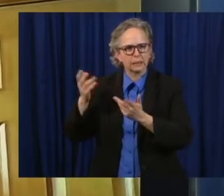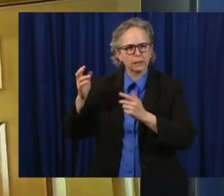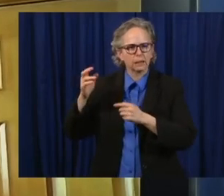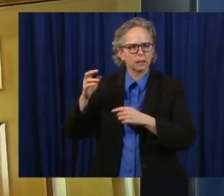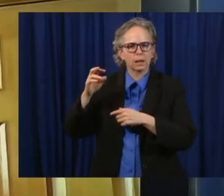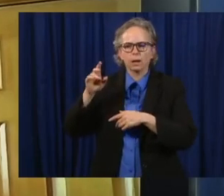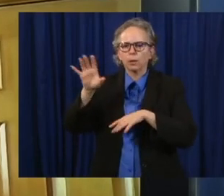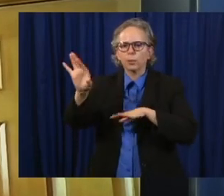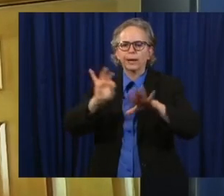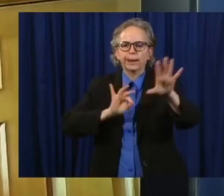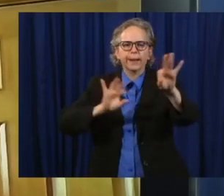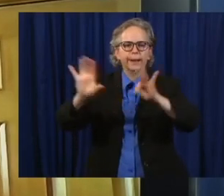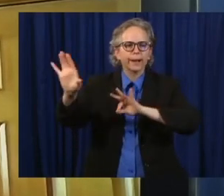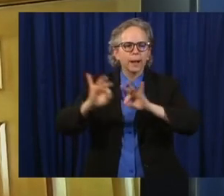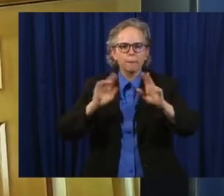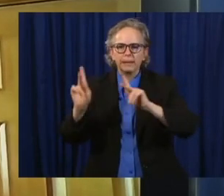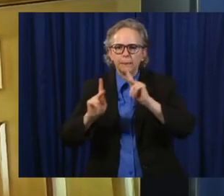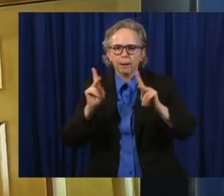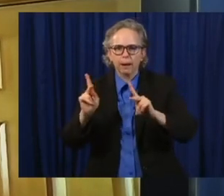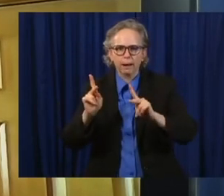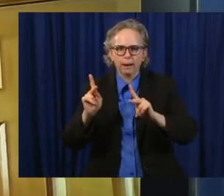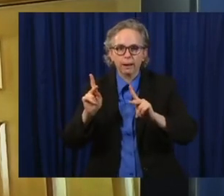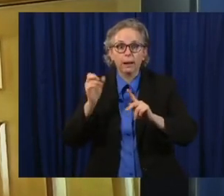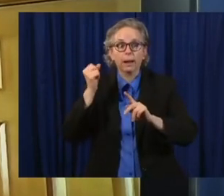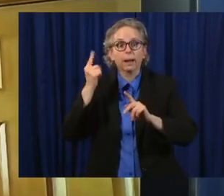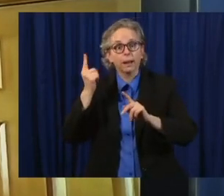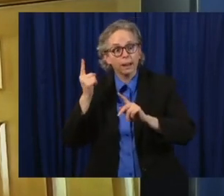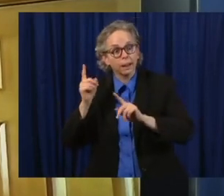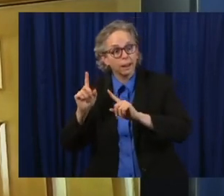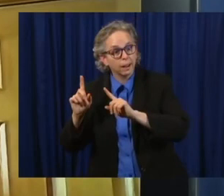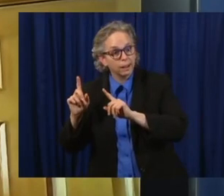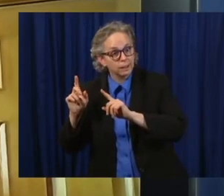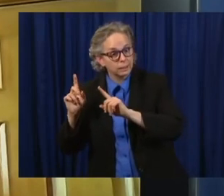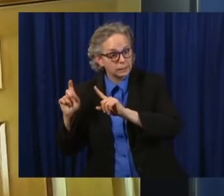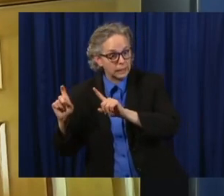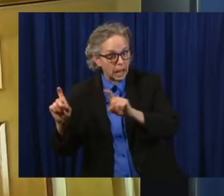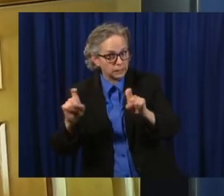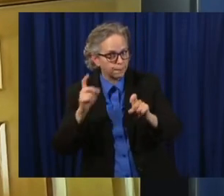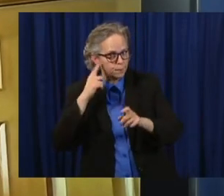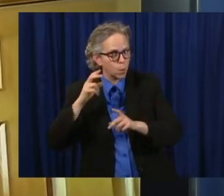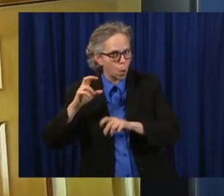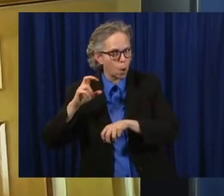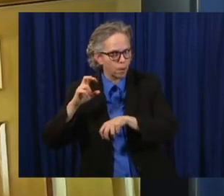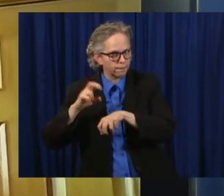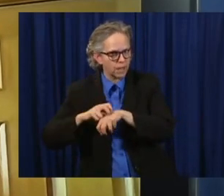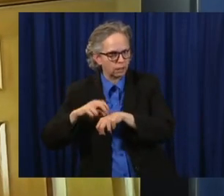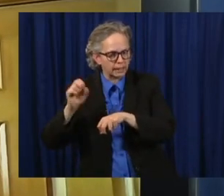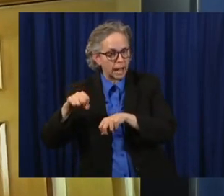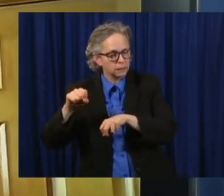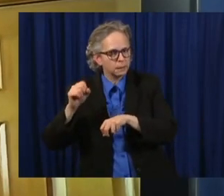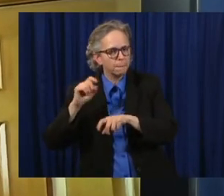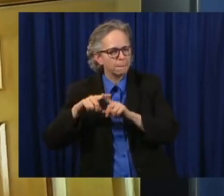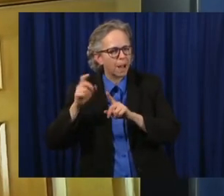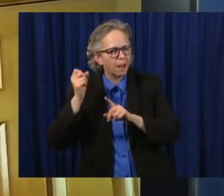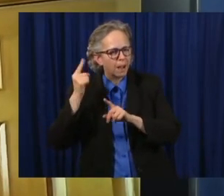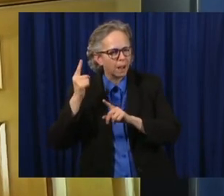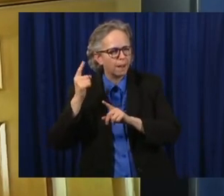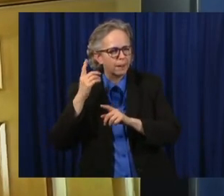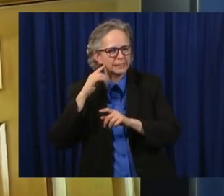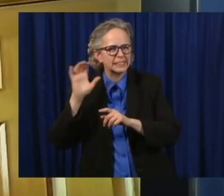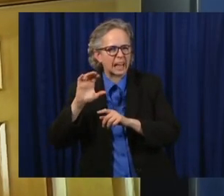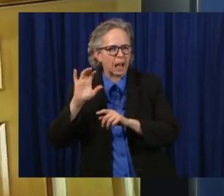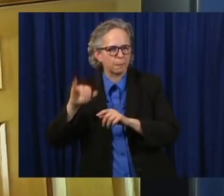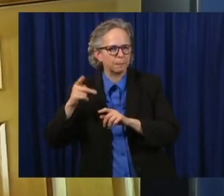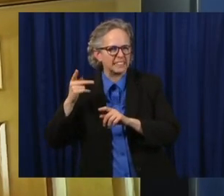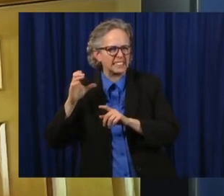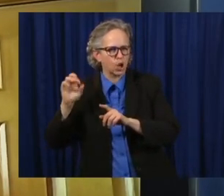include either or both screening for the virus itself using the PCR testing that's going now, or testing